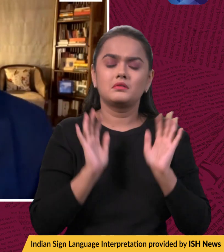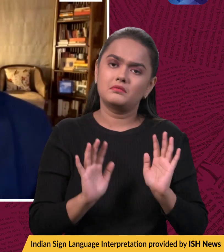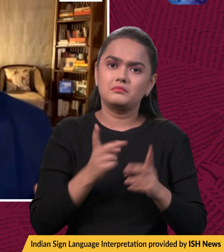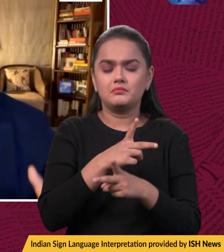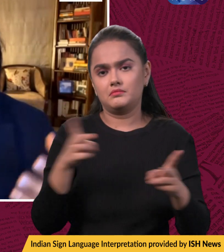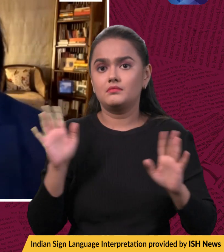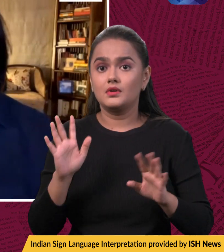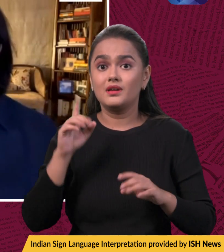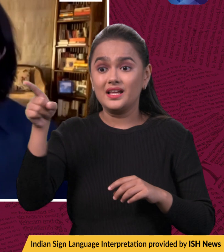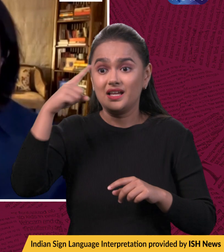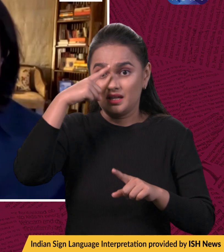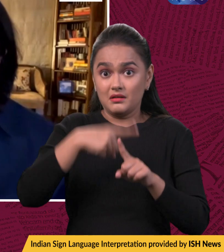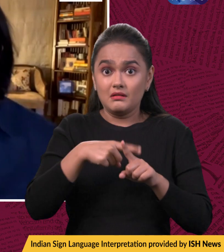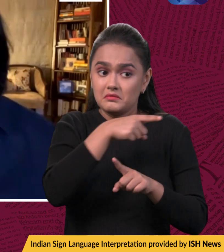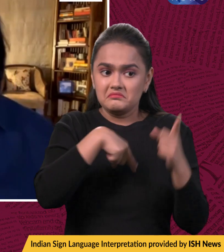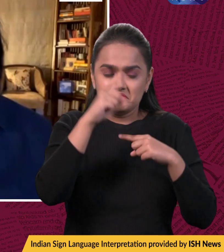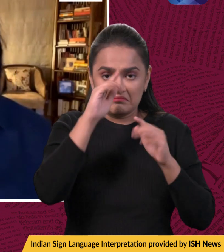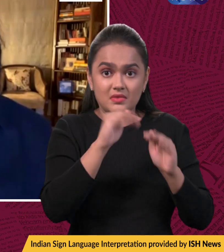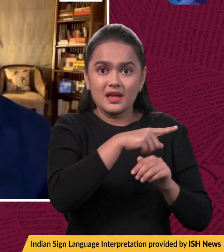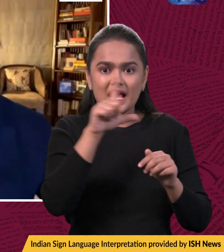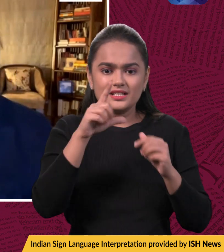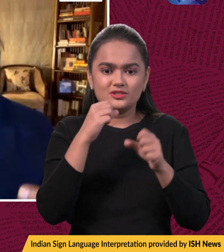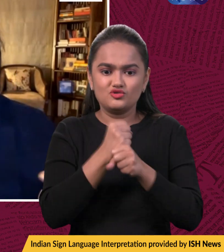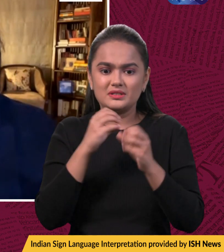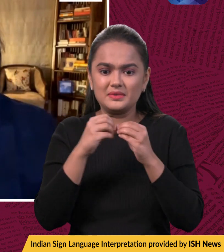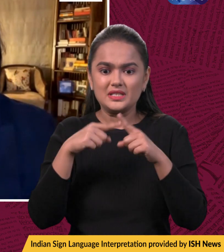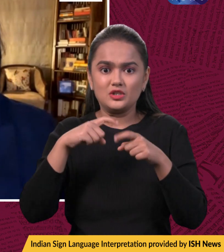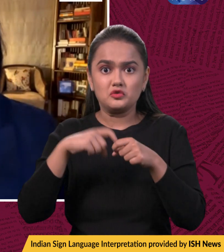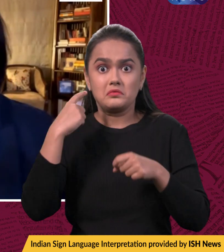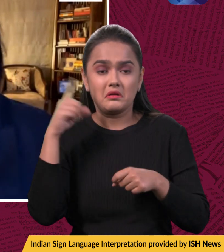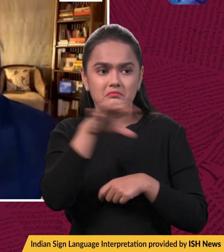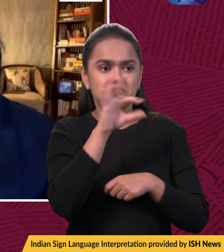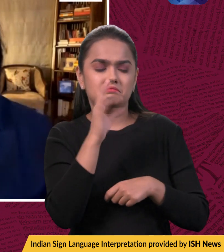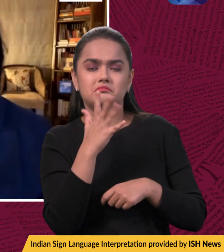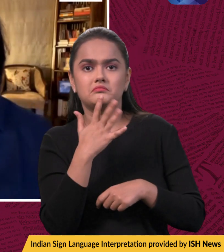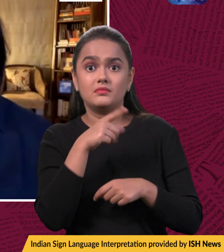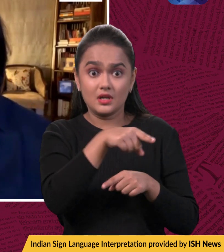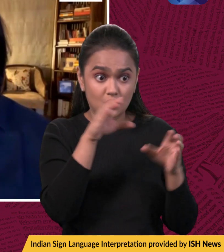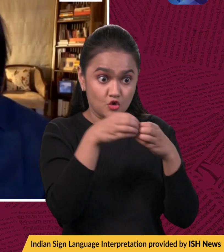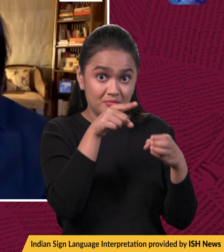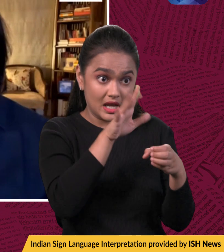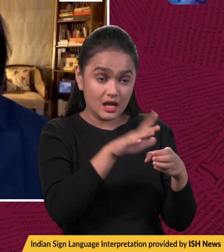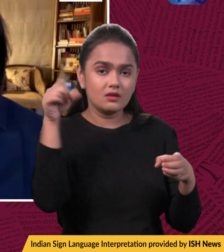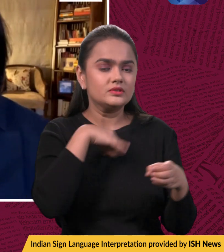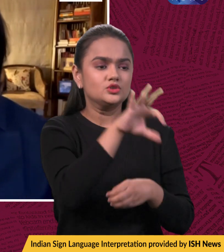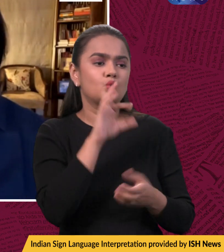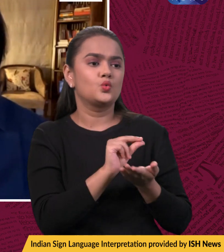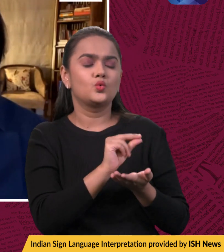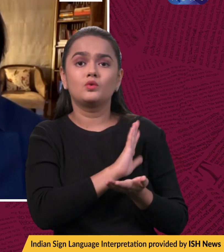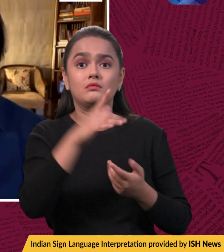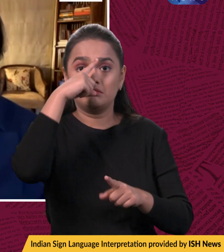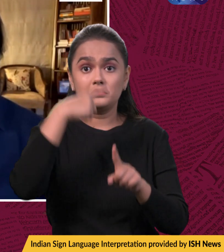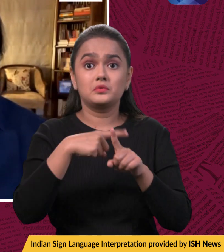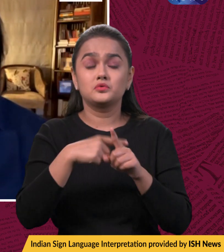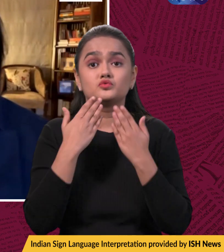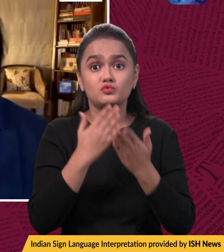example, that doesn't support LGBTQI rights could choose not to hire someone of that community